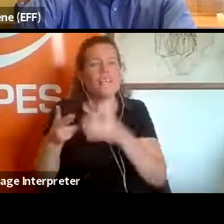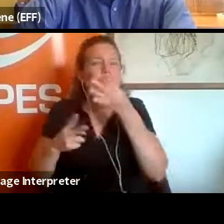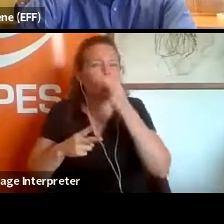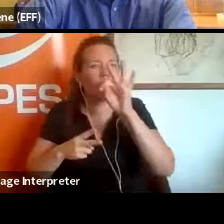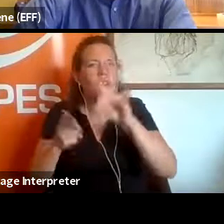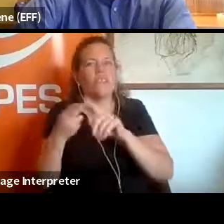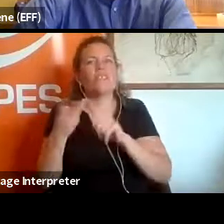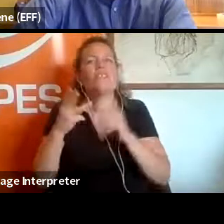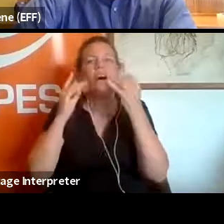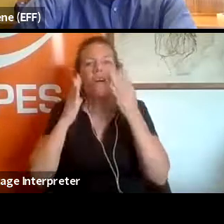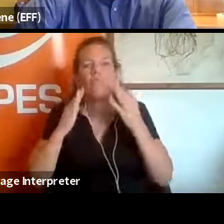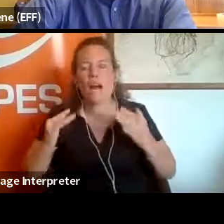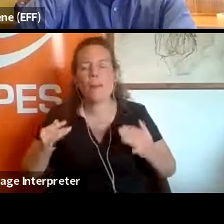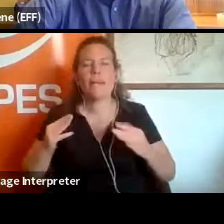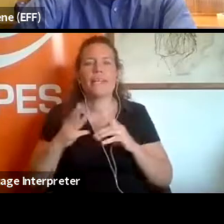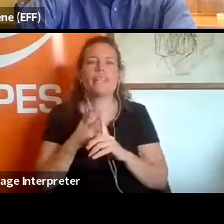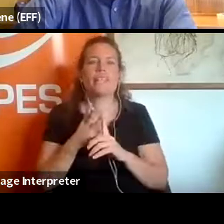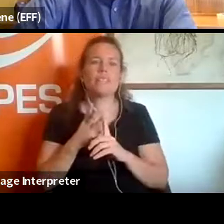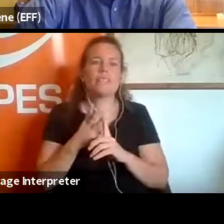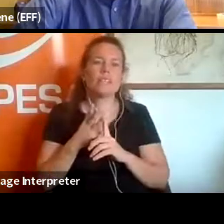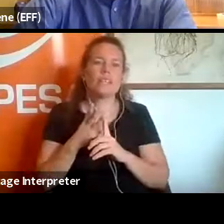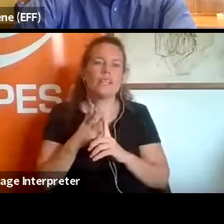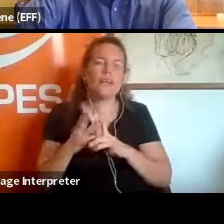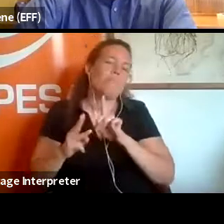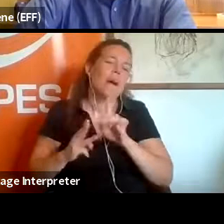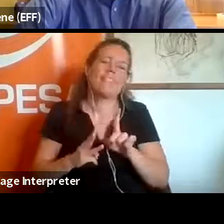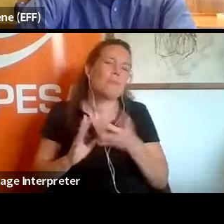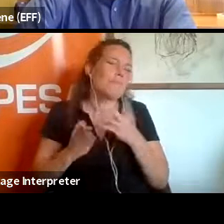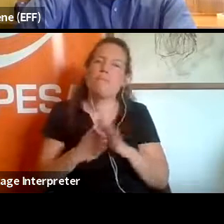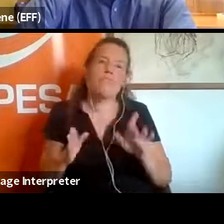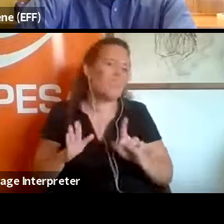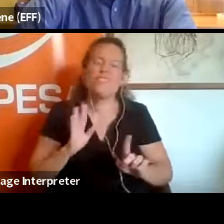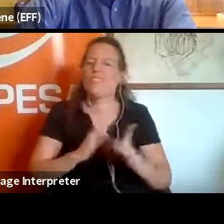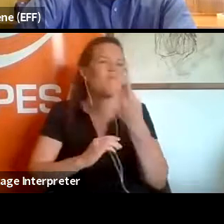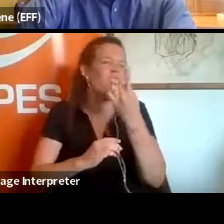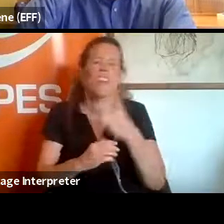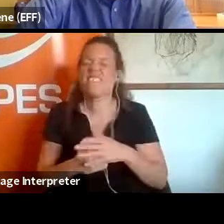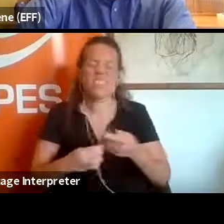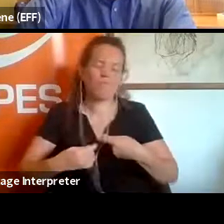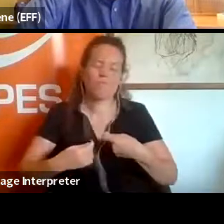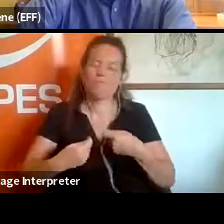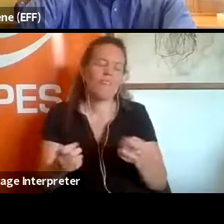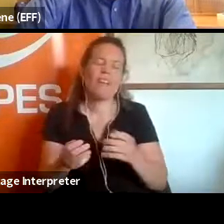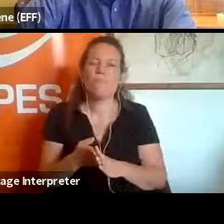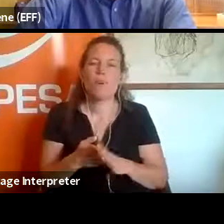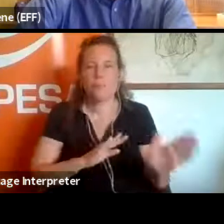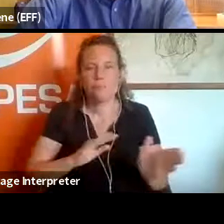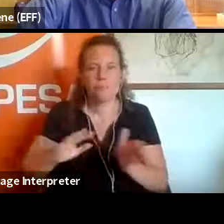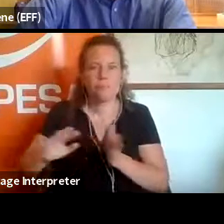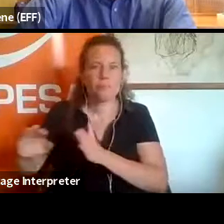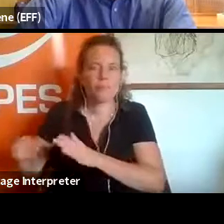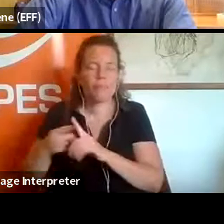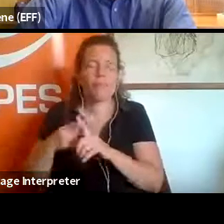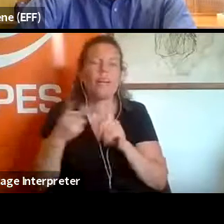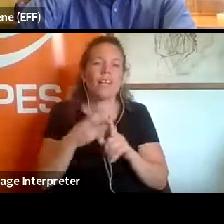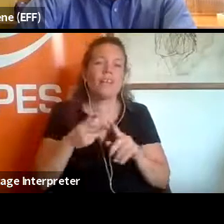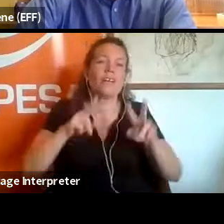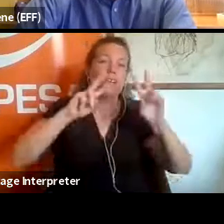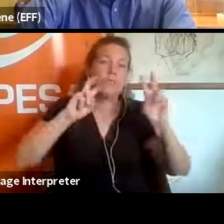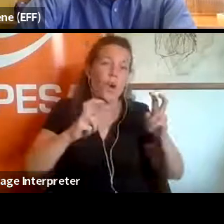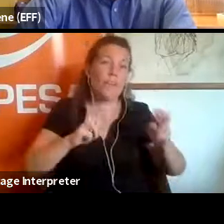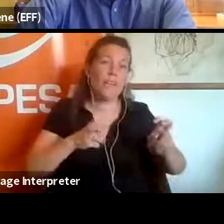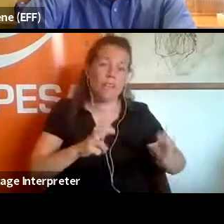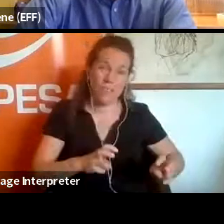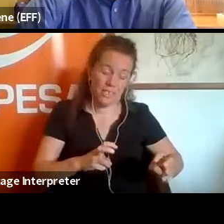Arabic, but it might be not the first thing that will be available. In terms of the terminology, yes,